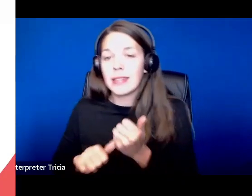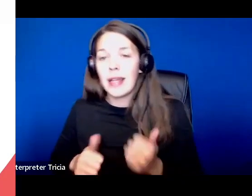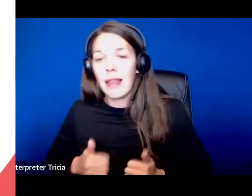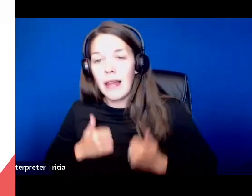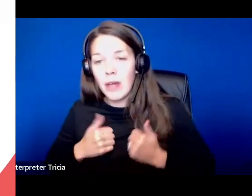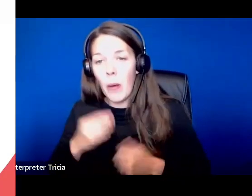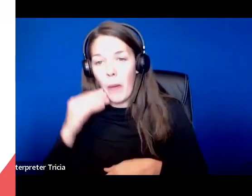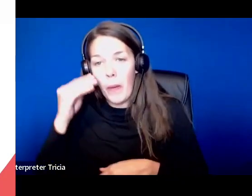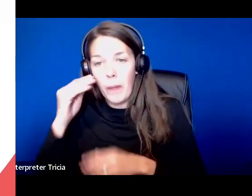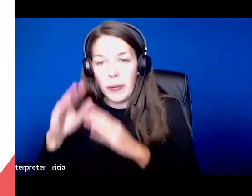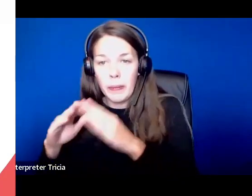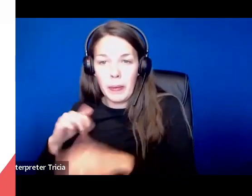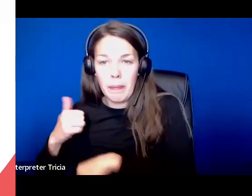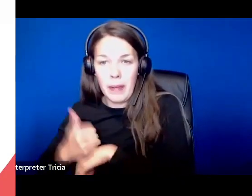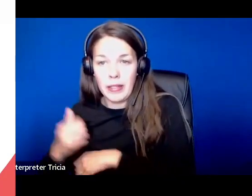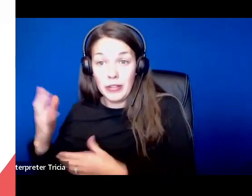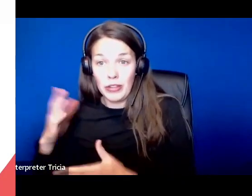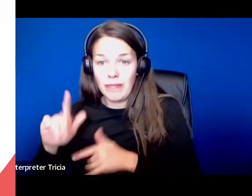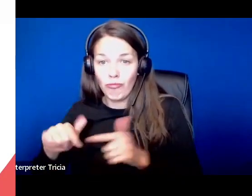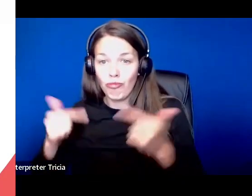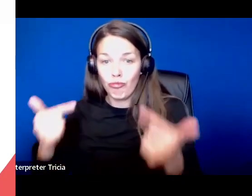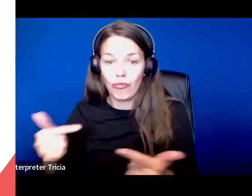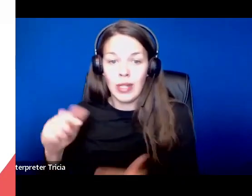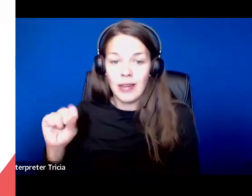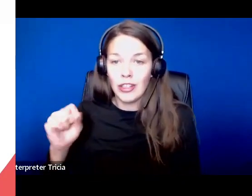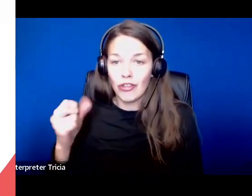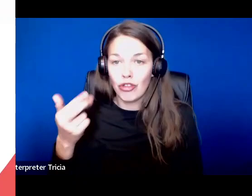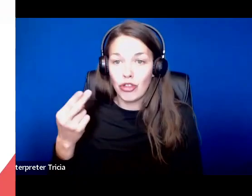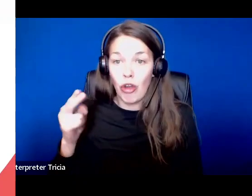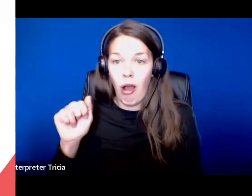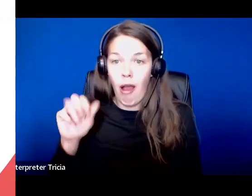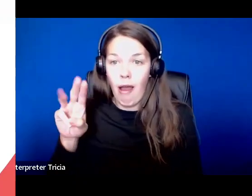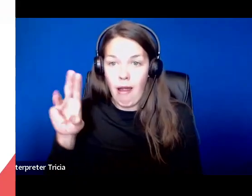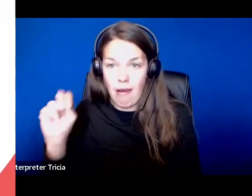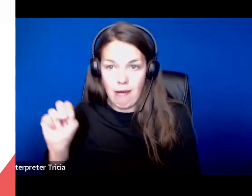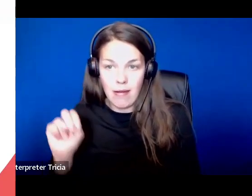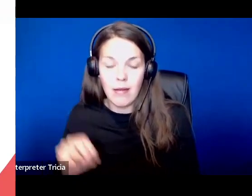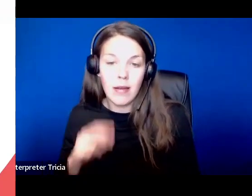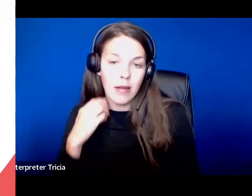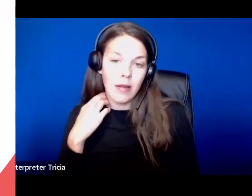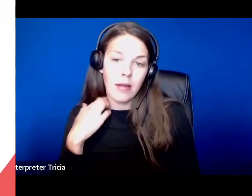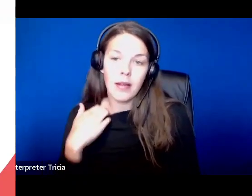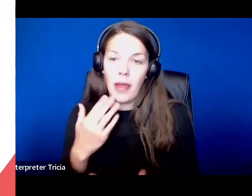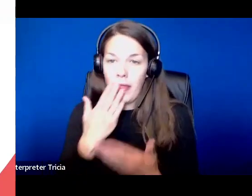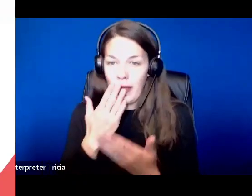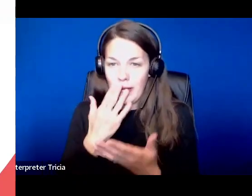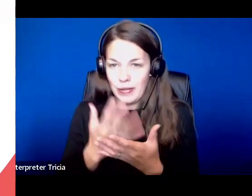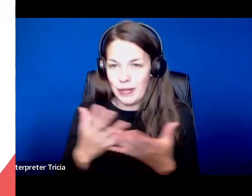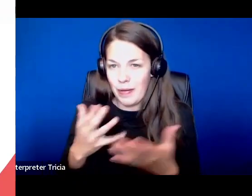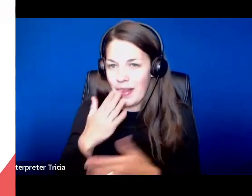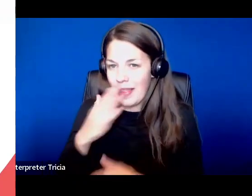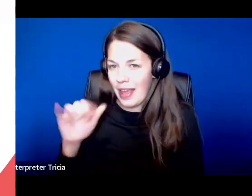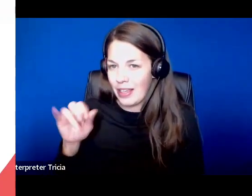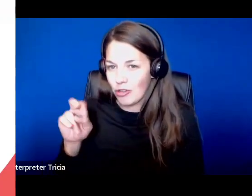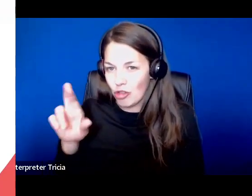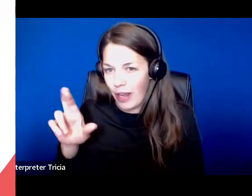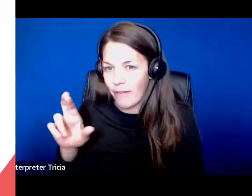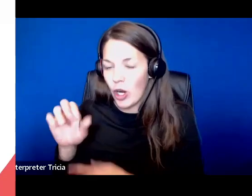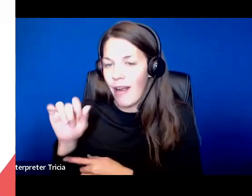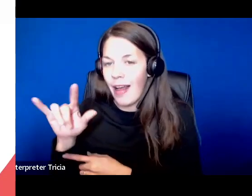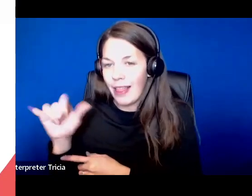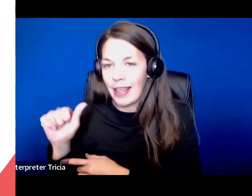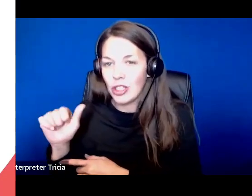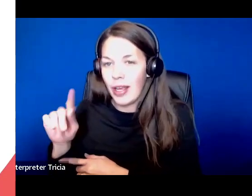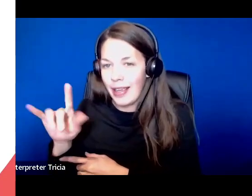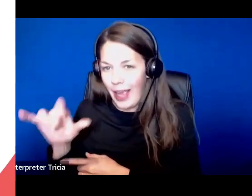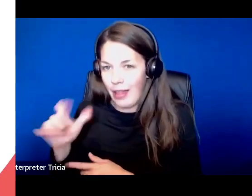community-based services. And I'll turn it over to you, Sean. Sure. Thank you very much. And I just want to take a moment to thank Jennifer, Alicia, and Kelly for joining us